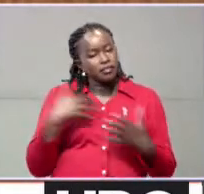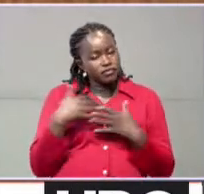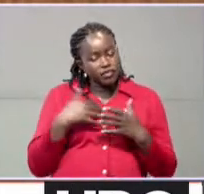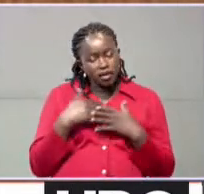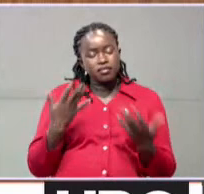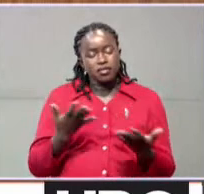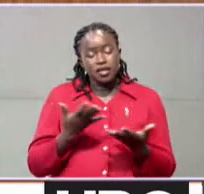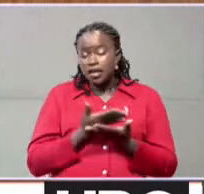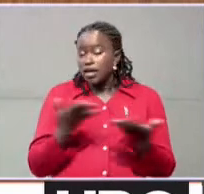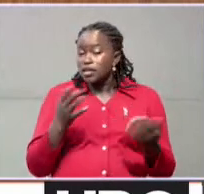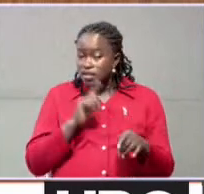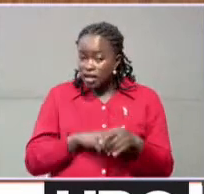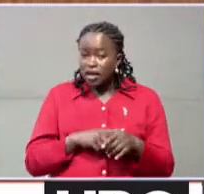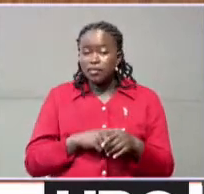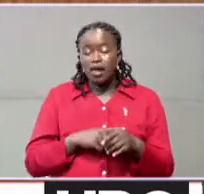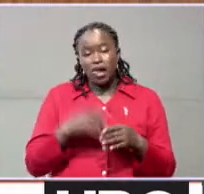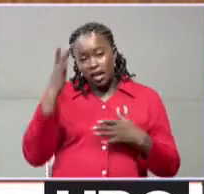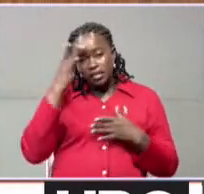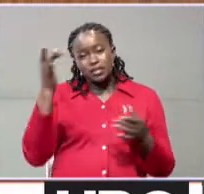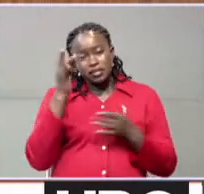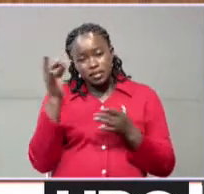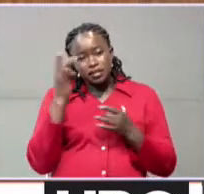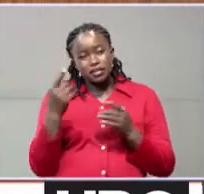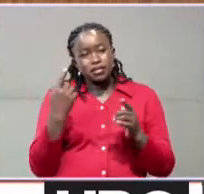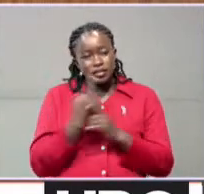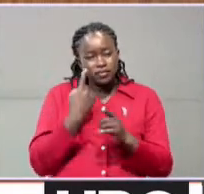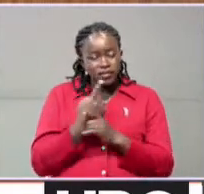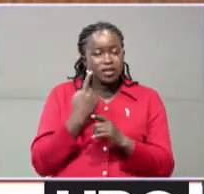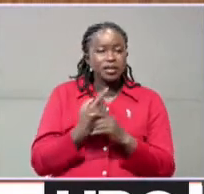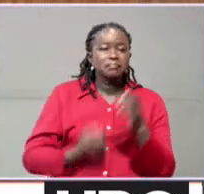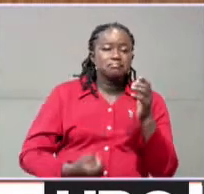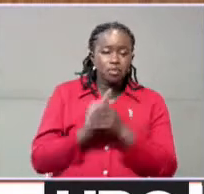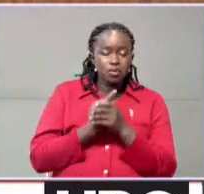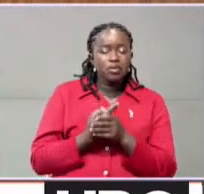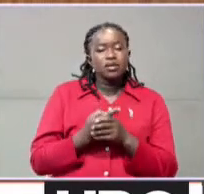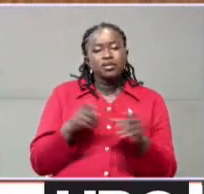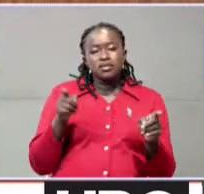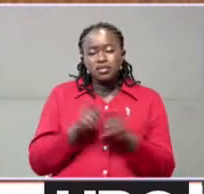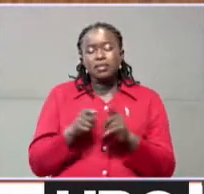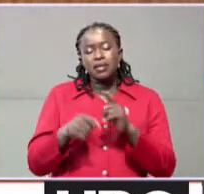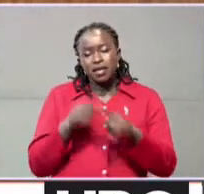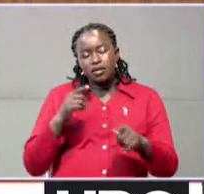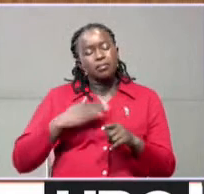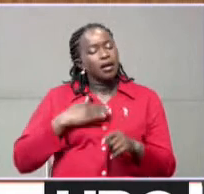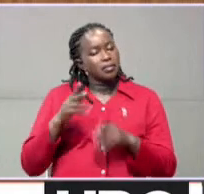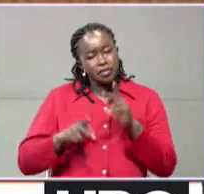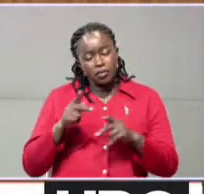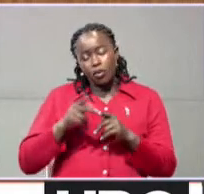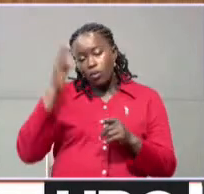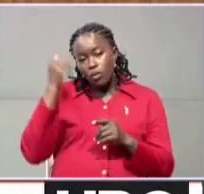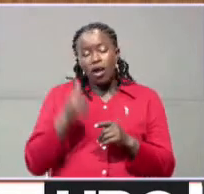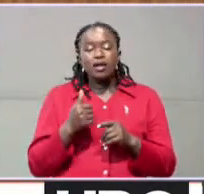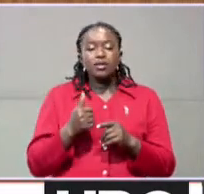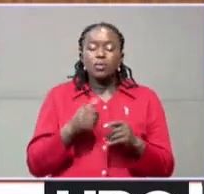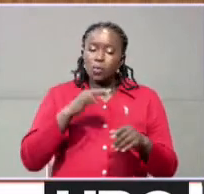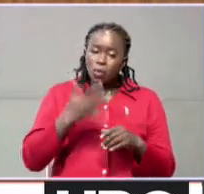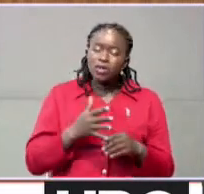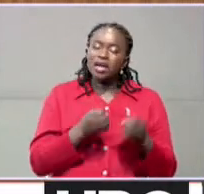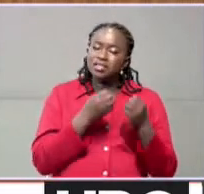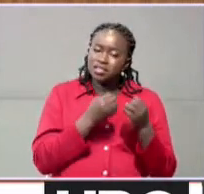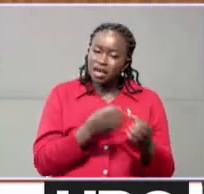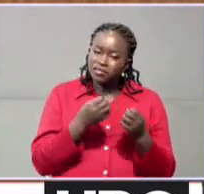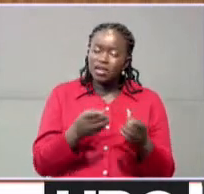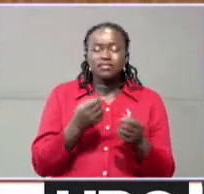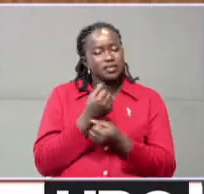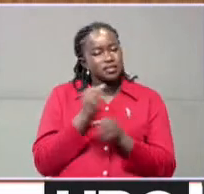time a lot of diseases are going to develop there and attack my people because of using dirty and unsafe water my